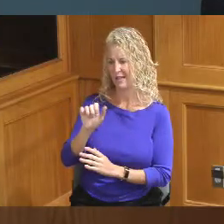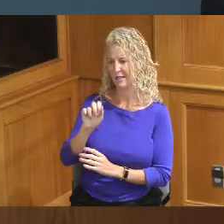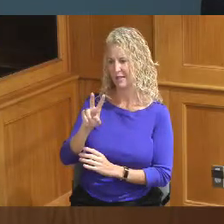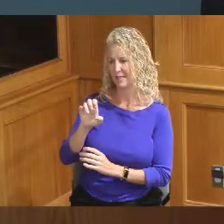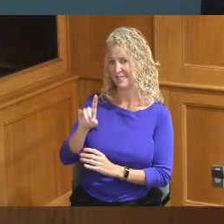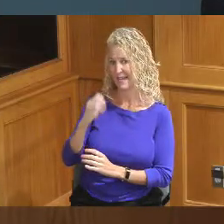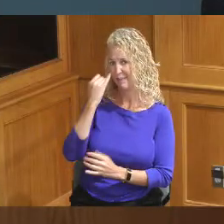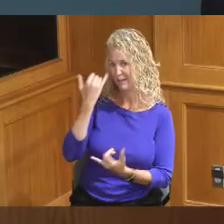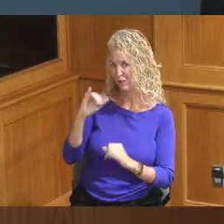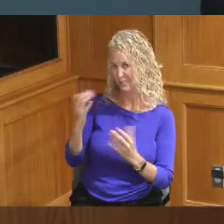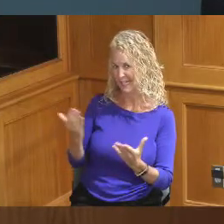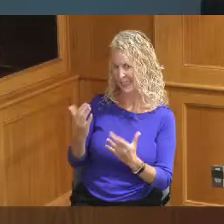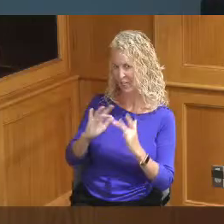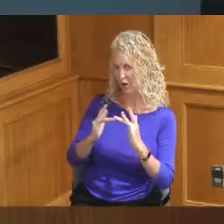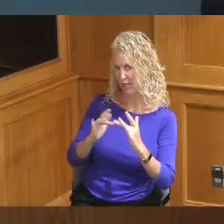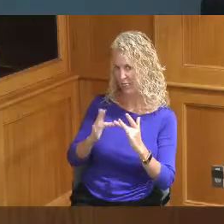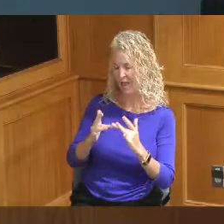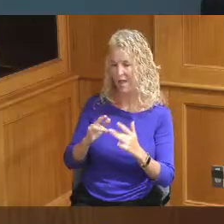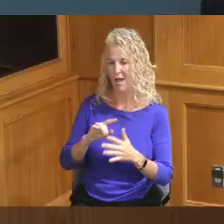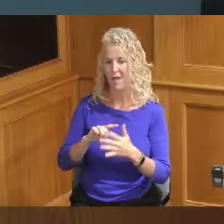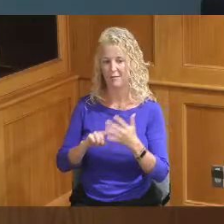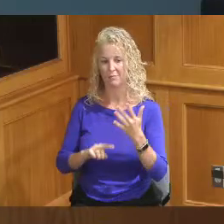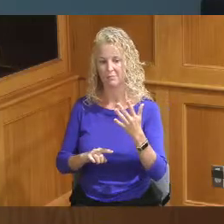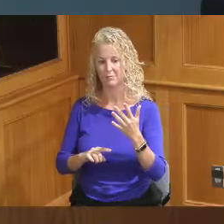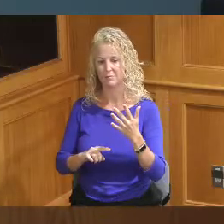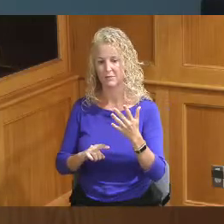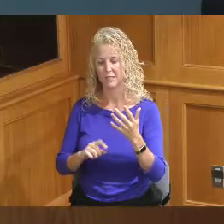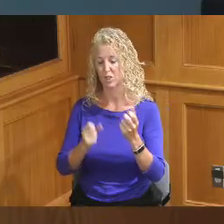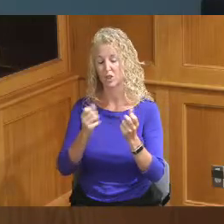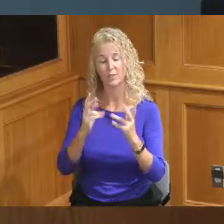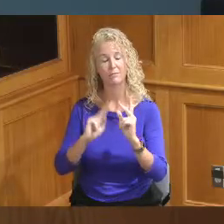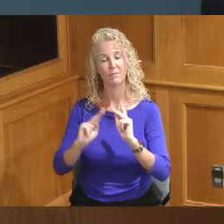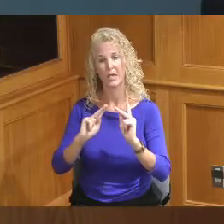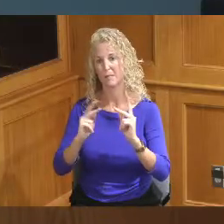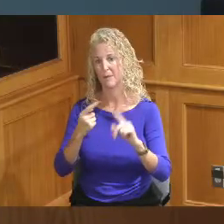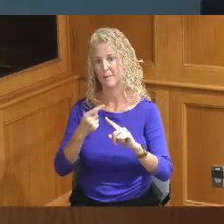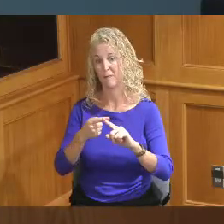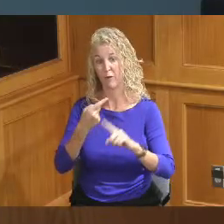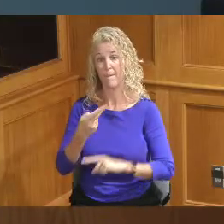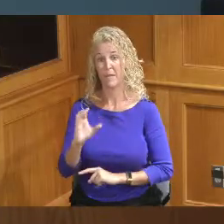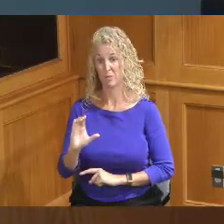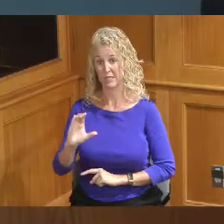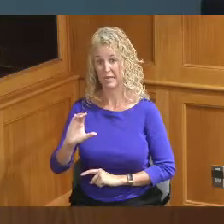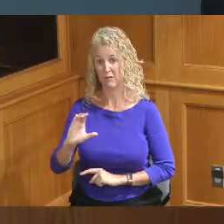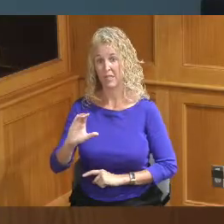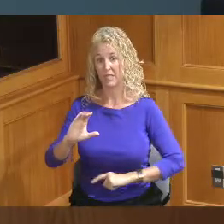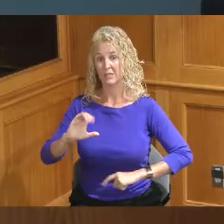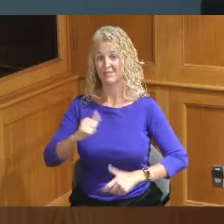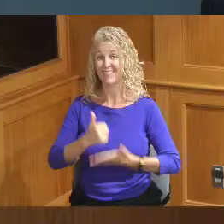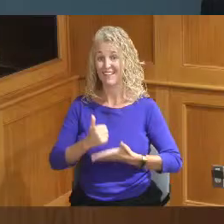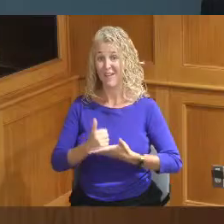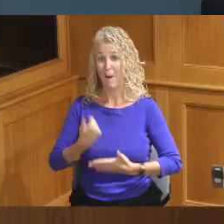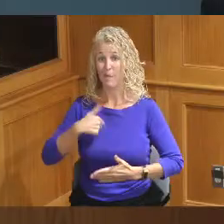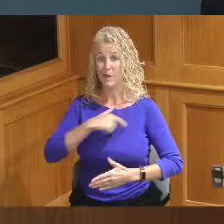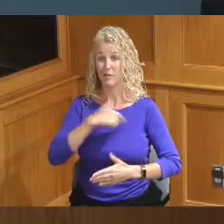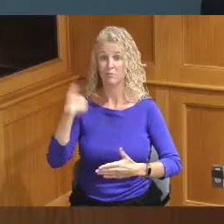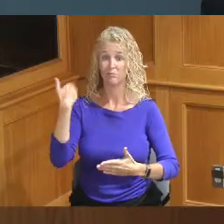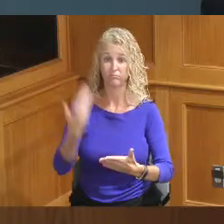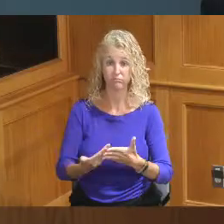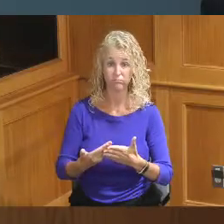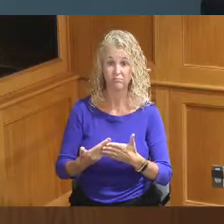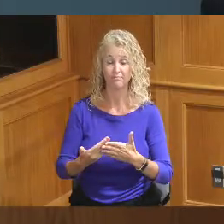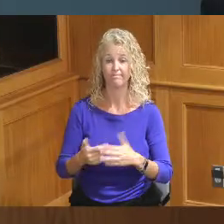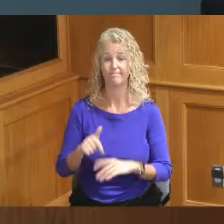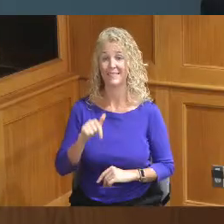David, you're still on the line. Roger Friedman, Steve Simon, Bridget Doherty, and many others who have helped us get to this point. This